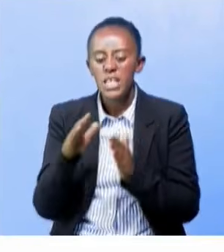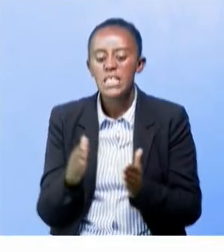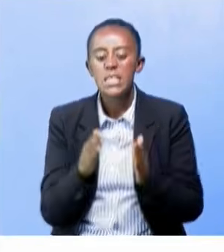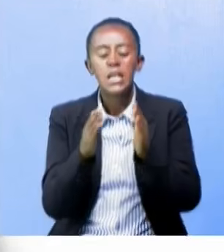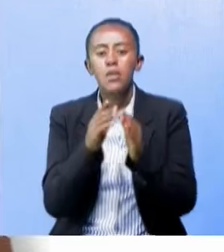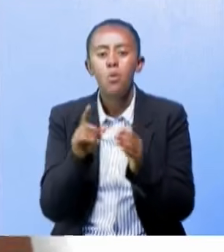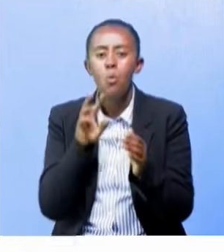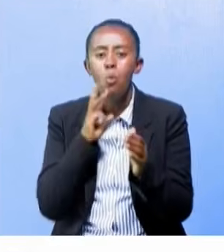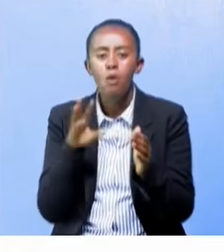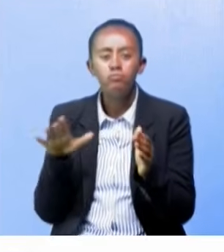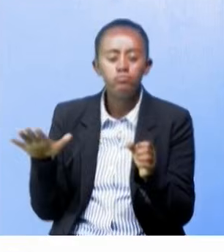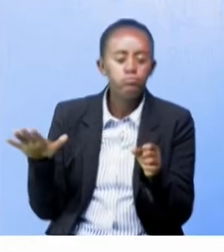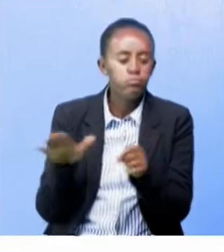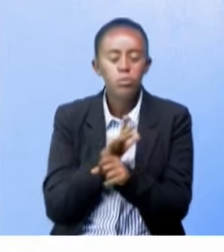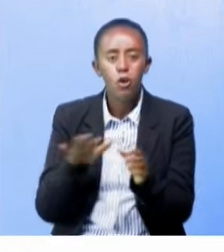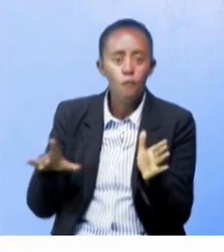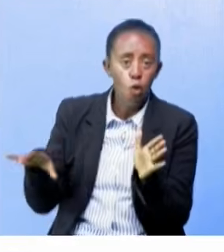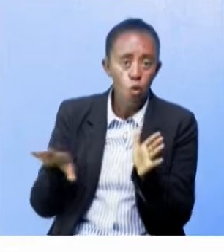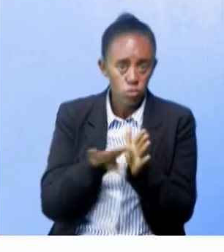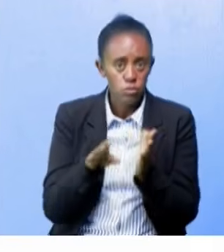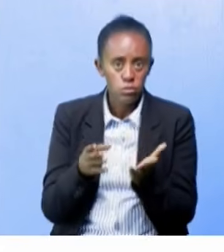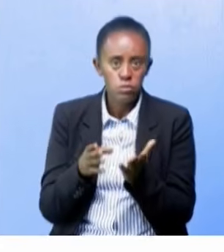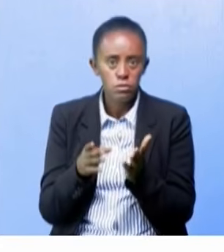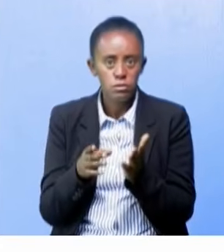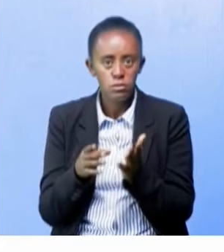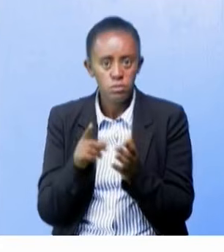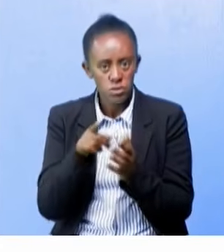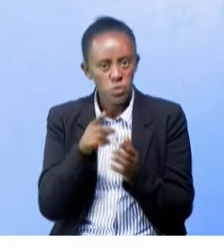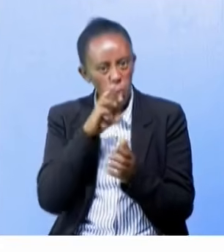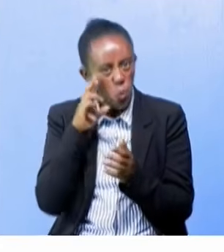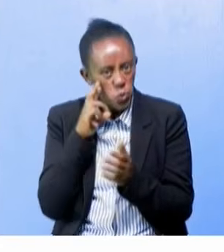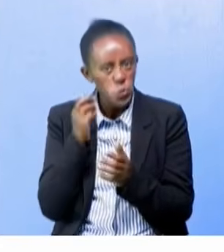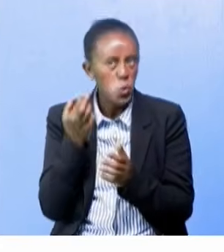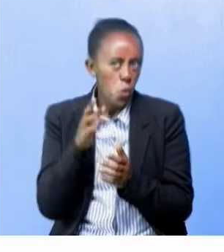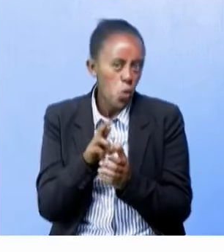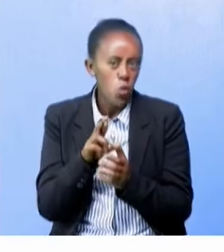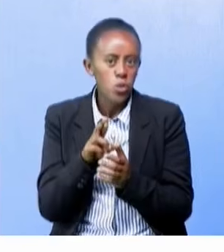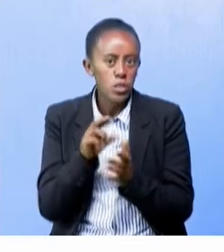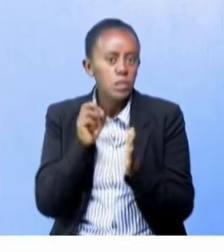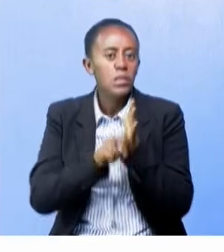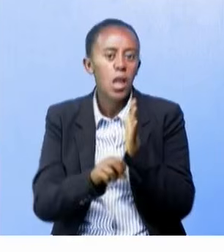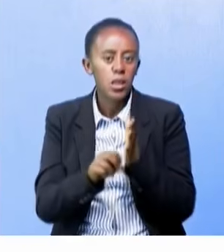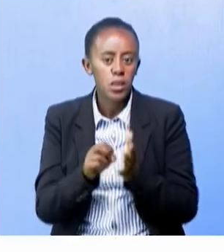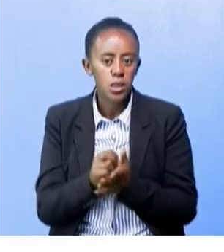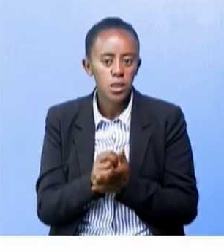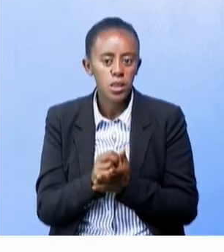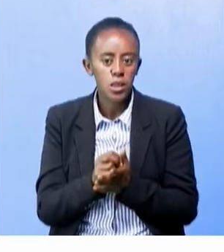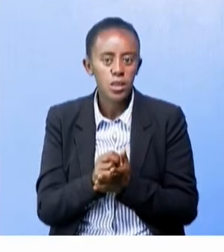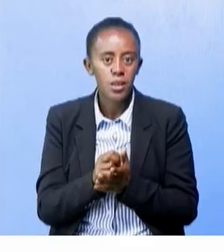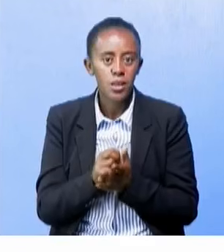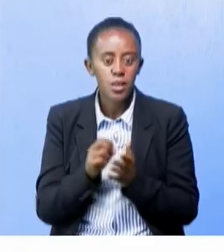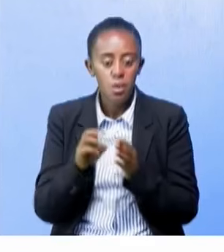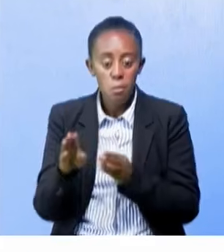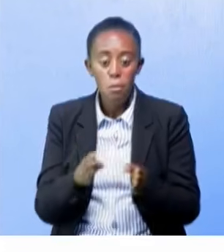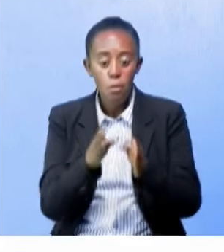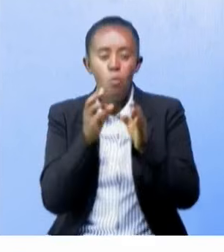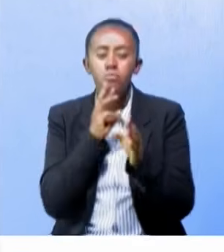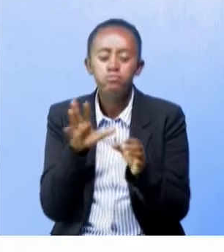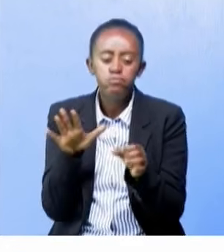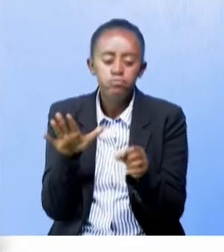flooded? Is it the cause or the result? This one is the